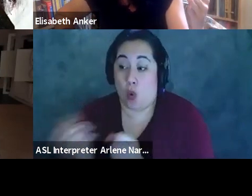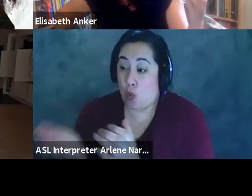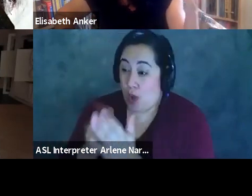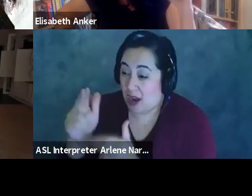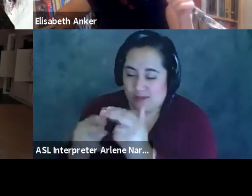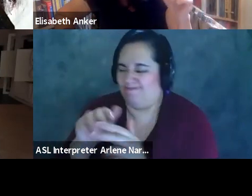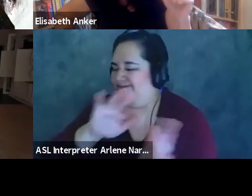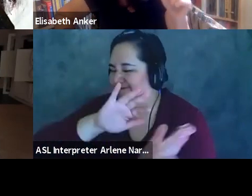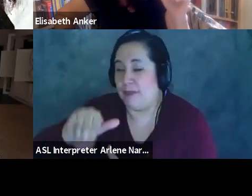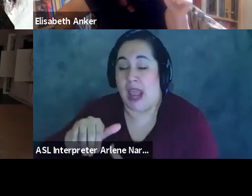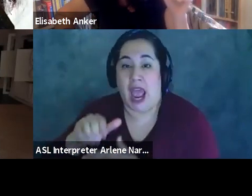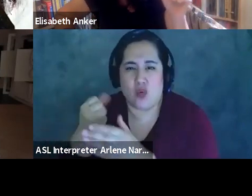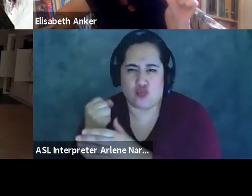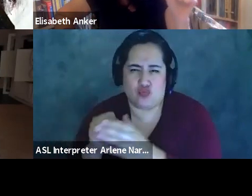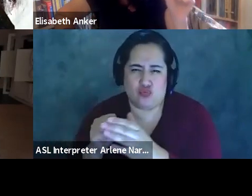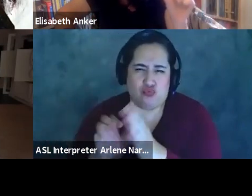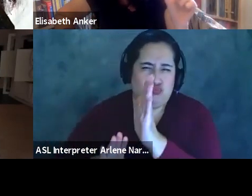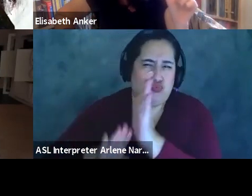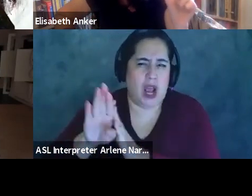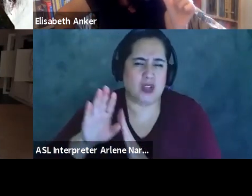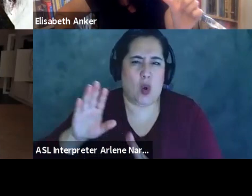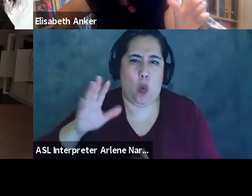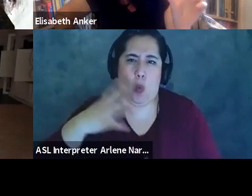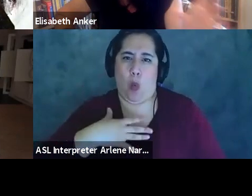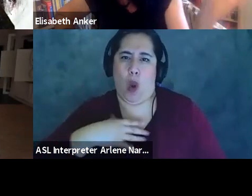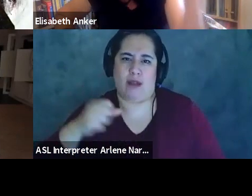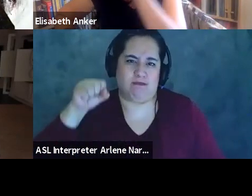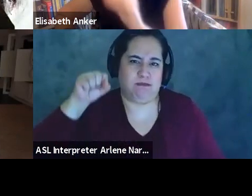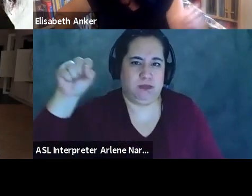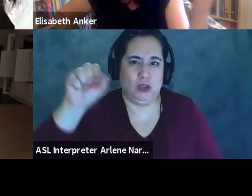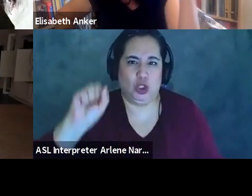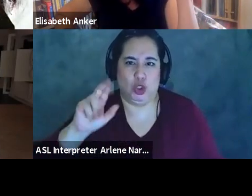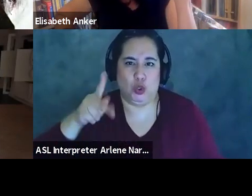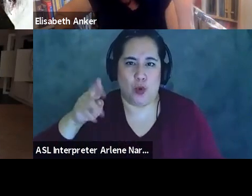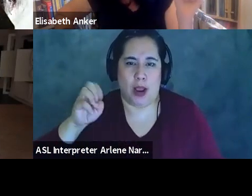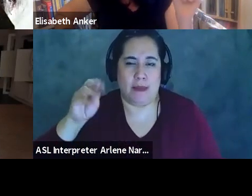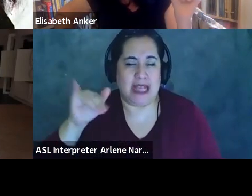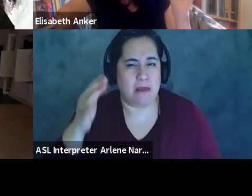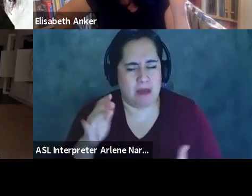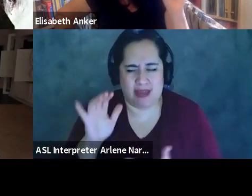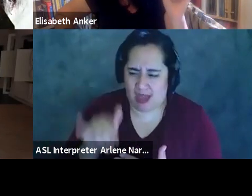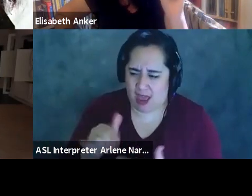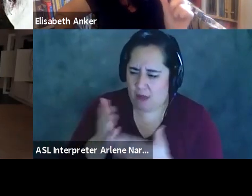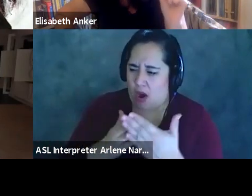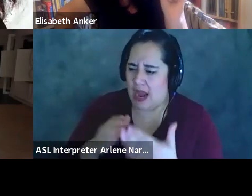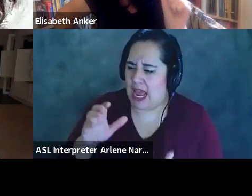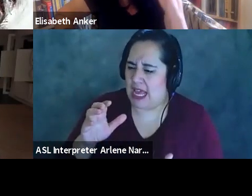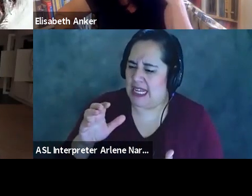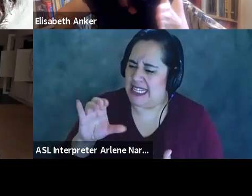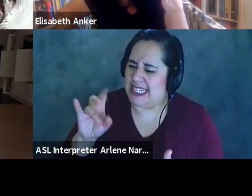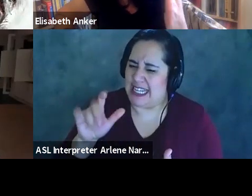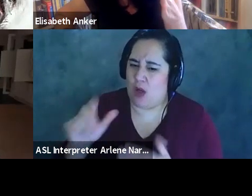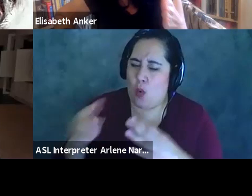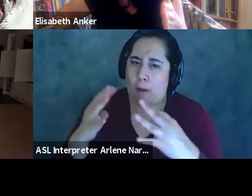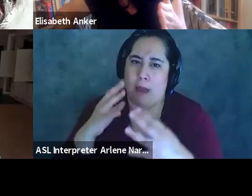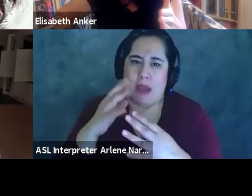supremacy might have been the Civil War that was actually more of a kind of largely racially inclusive project,